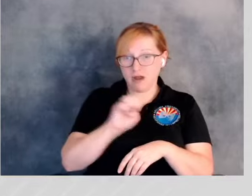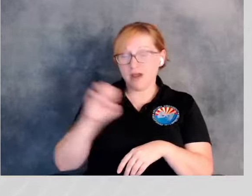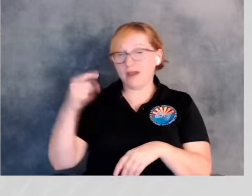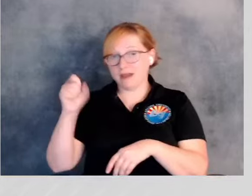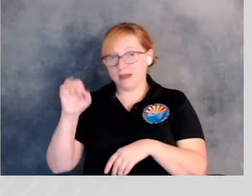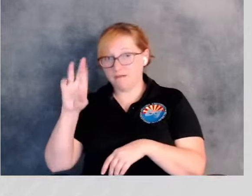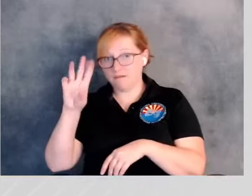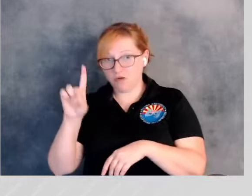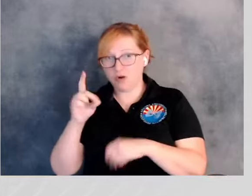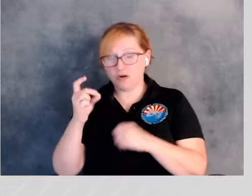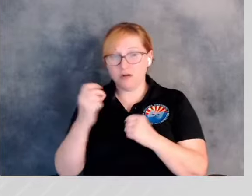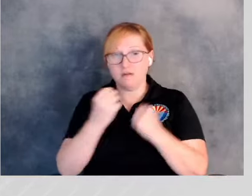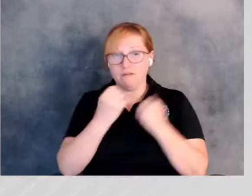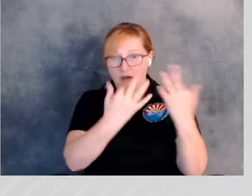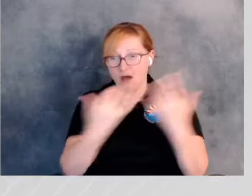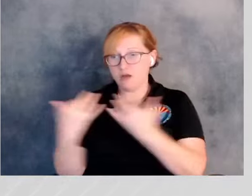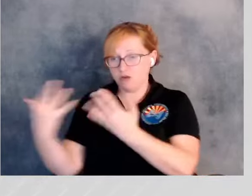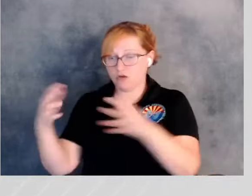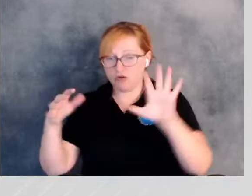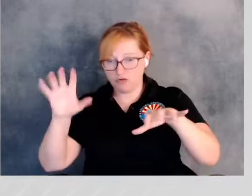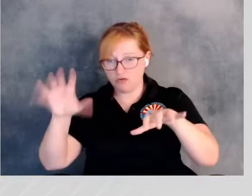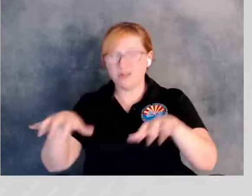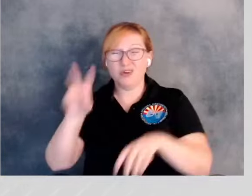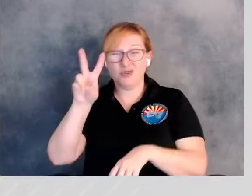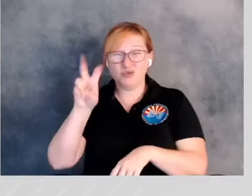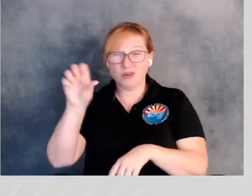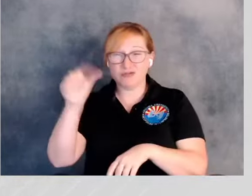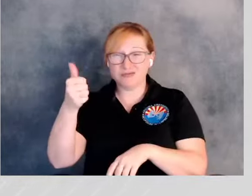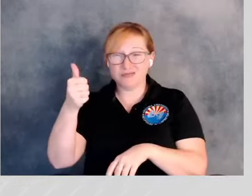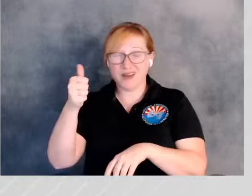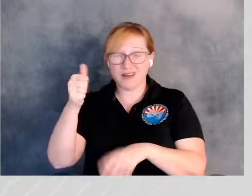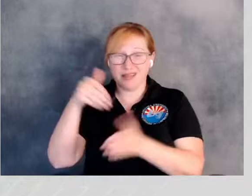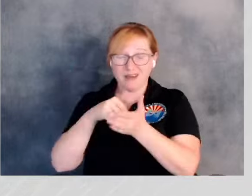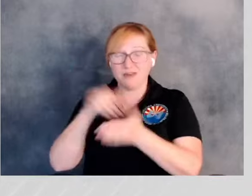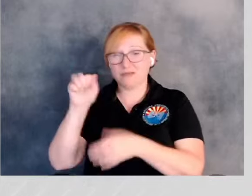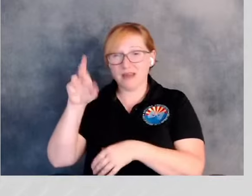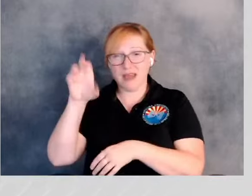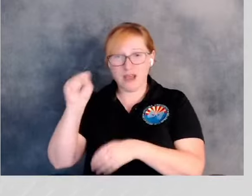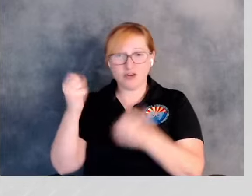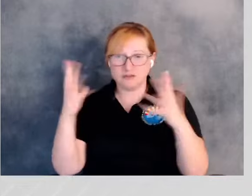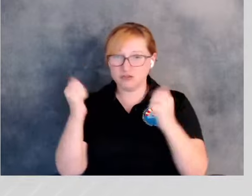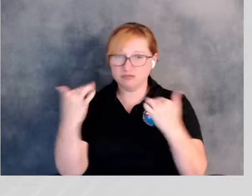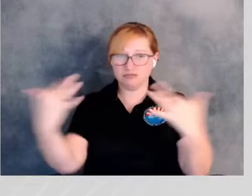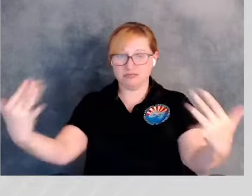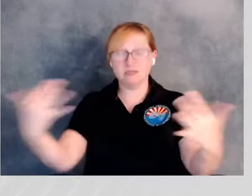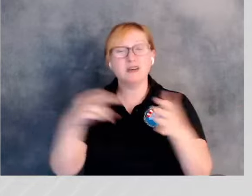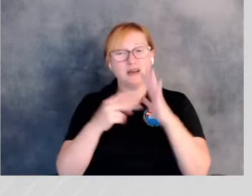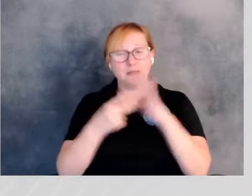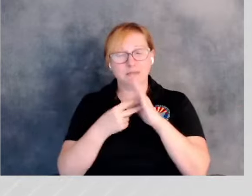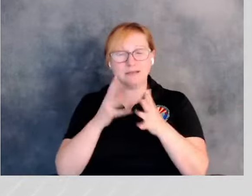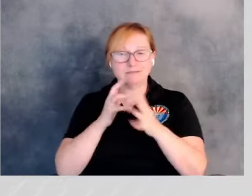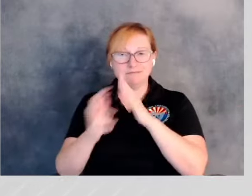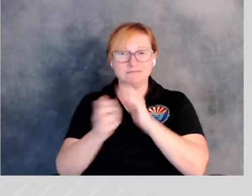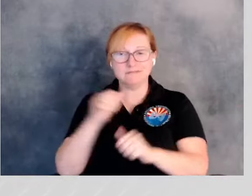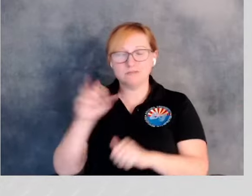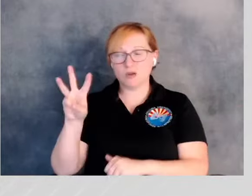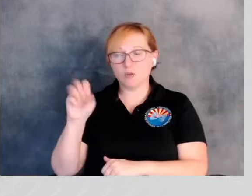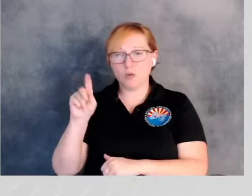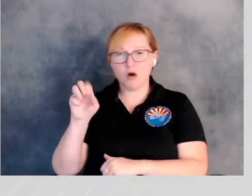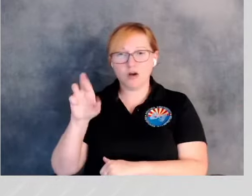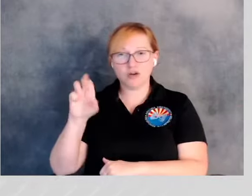expecting some watershed challenges this winter and probably the next couple winters combined. So we're working with the National